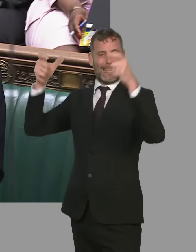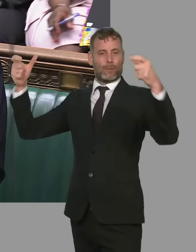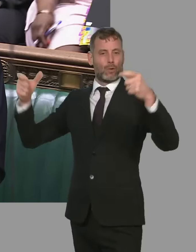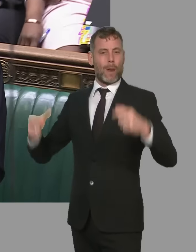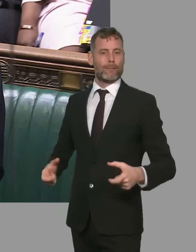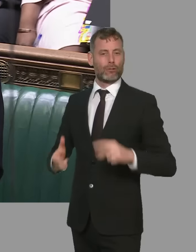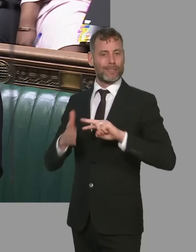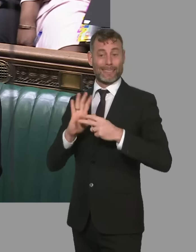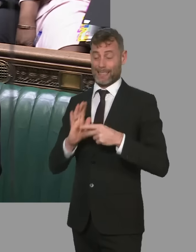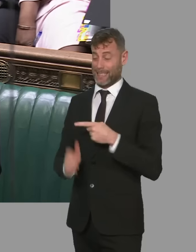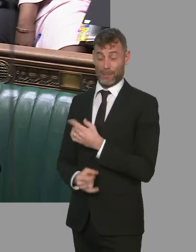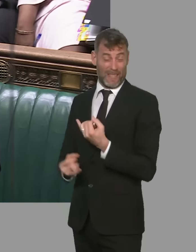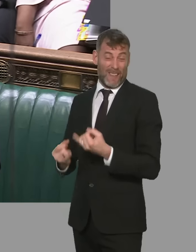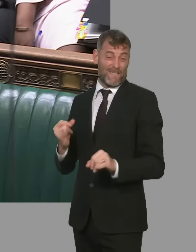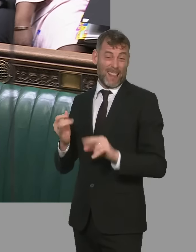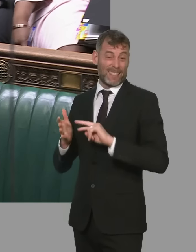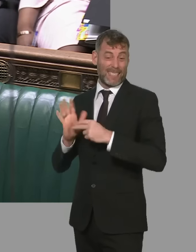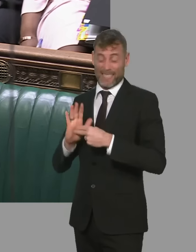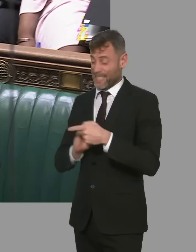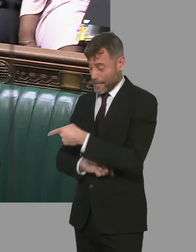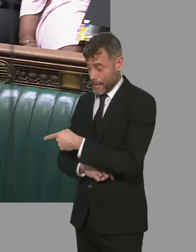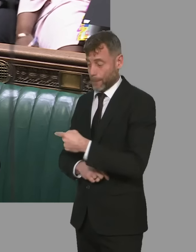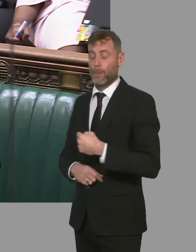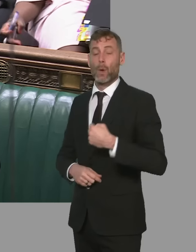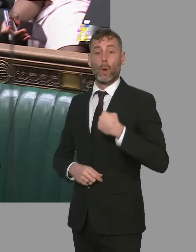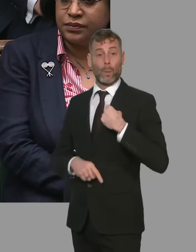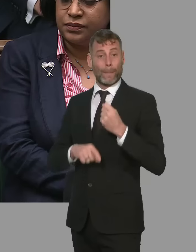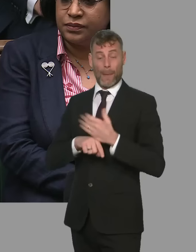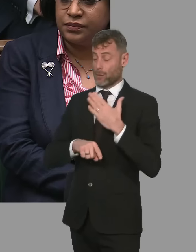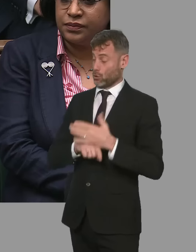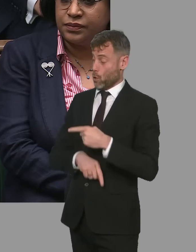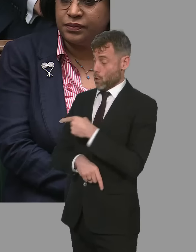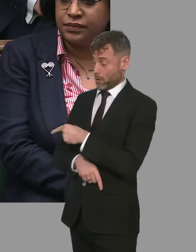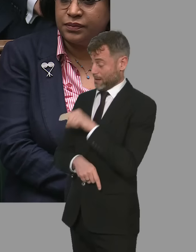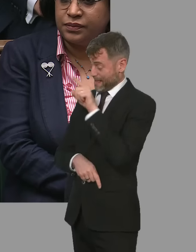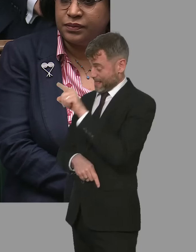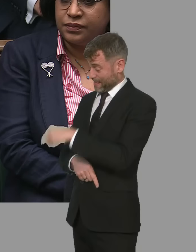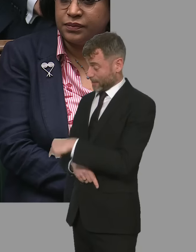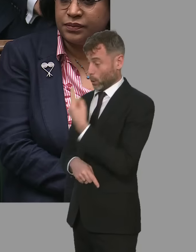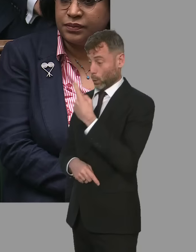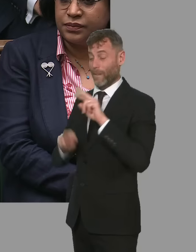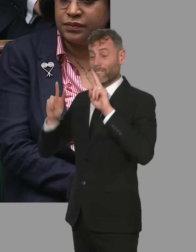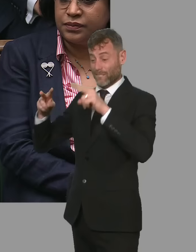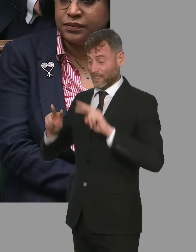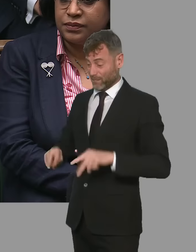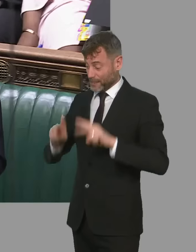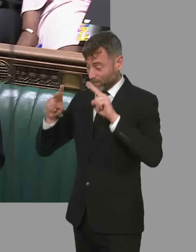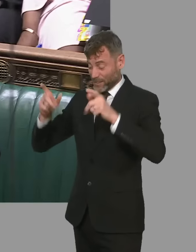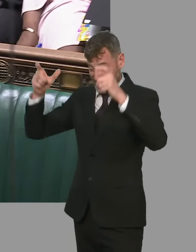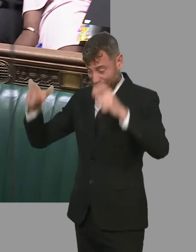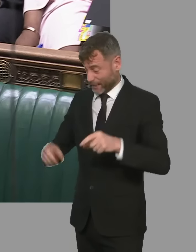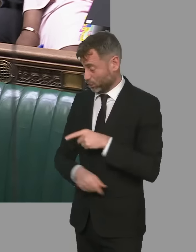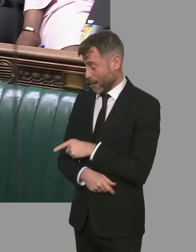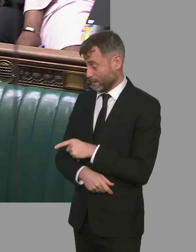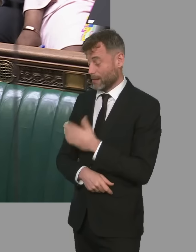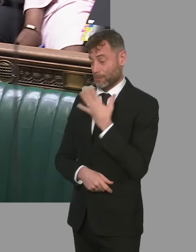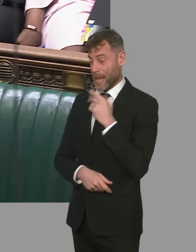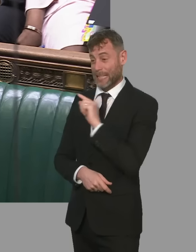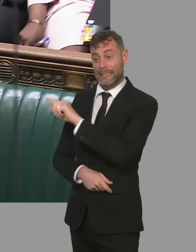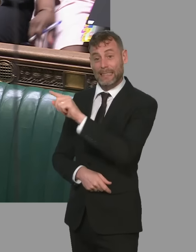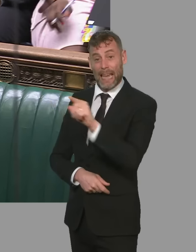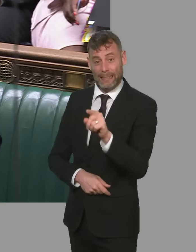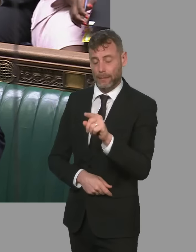fixed. It is important that those responsible are held to account for the cost of remediating the issues. I do recognise that there are